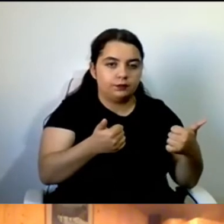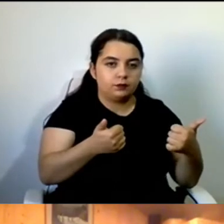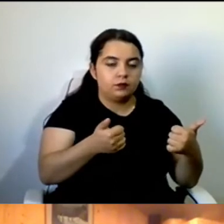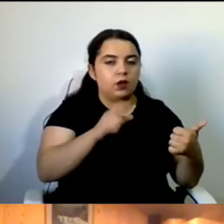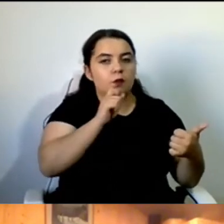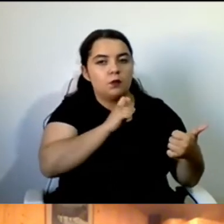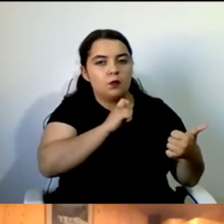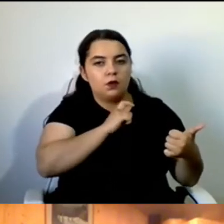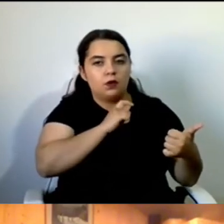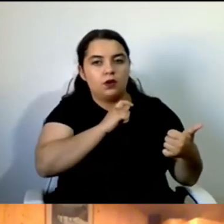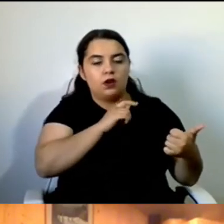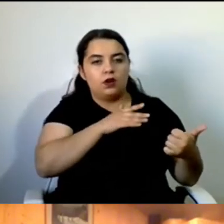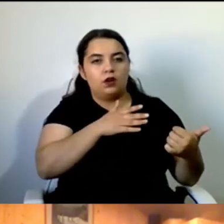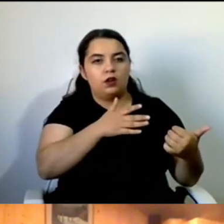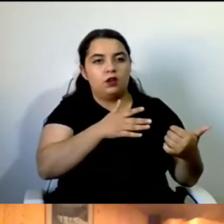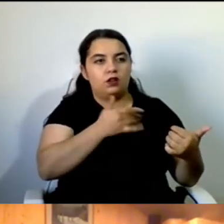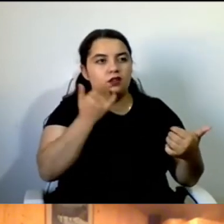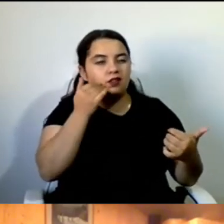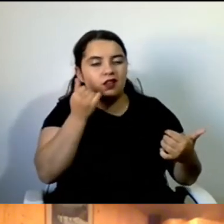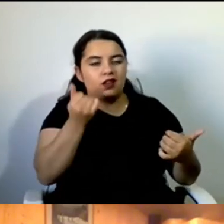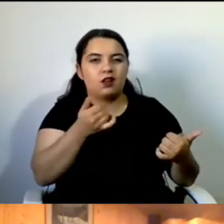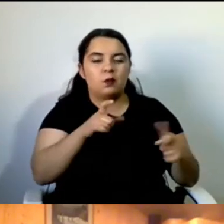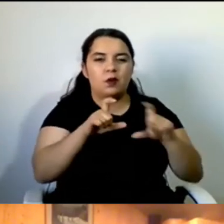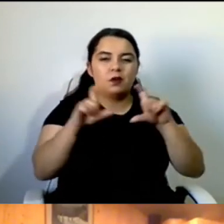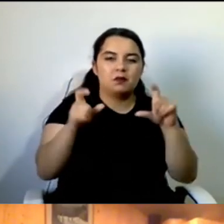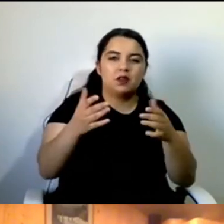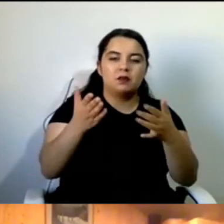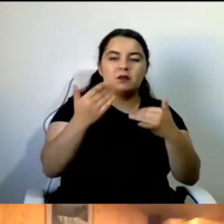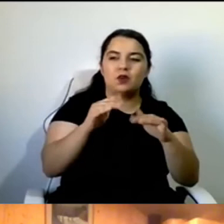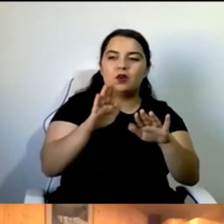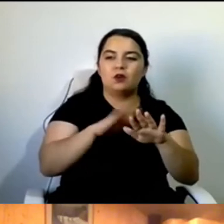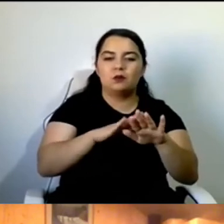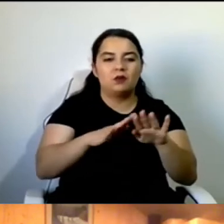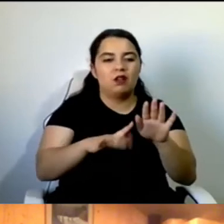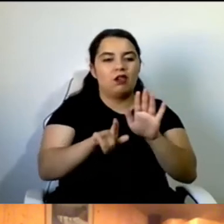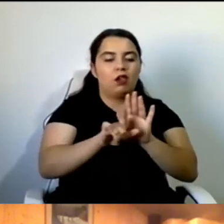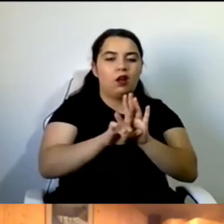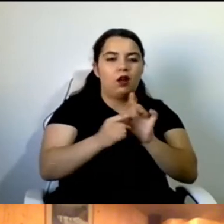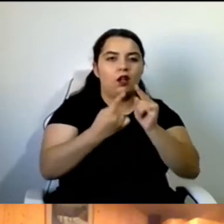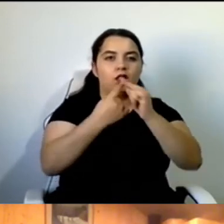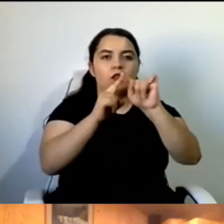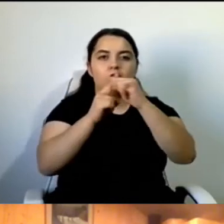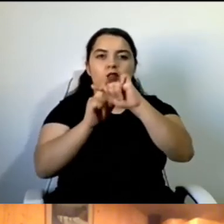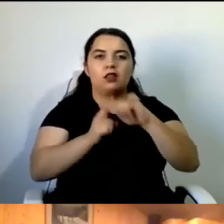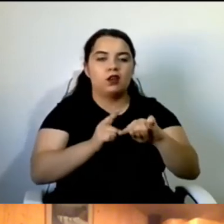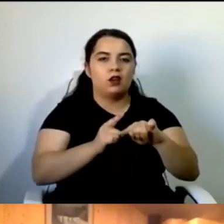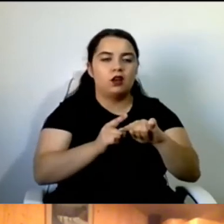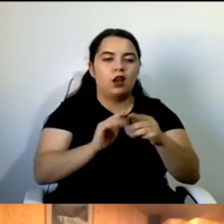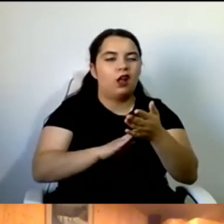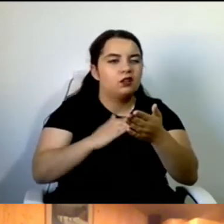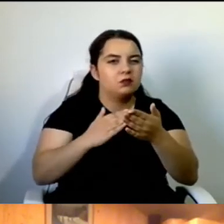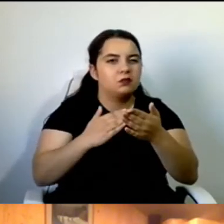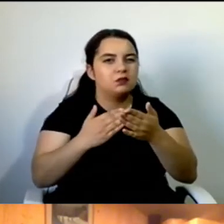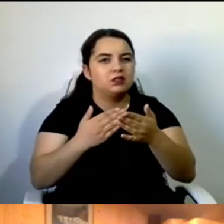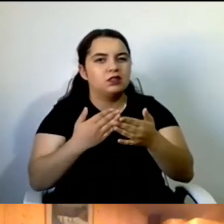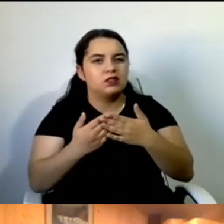legislation or the, not the changes in the legislation, the interpretation and the different requirements coming, it's becoming more